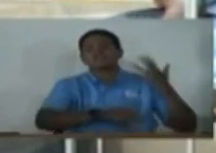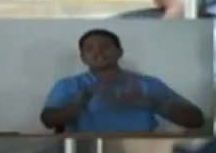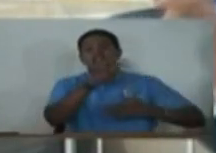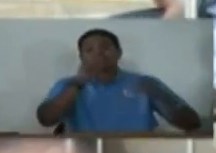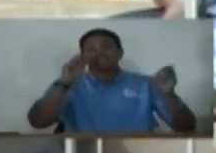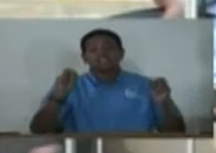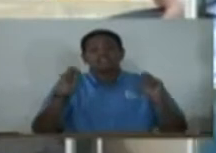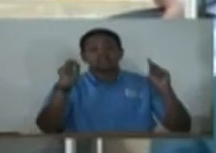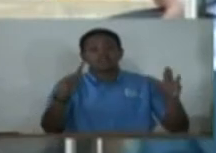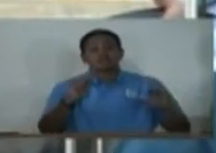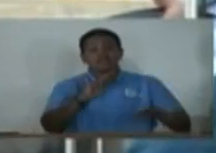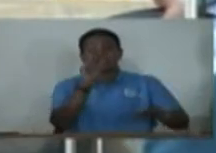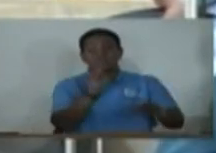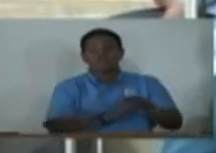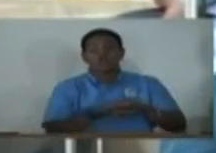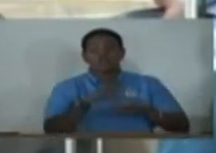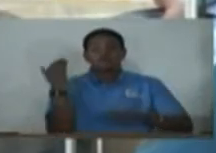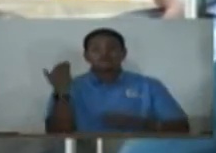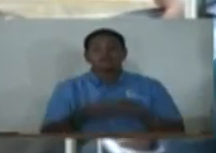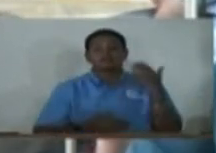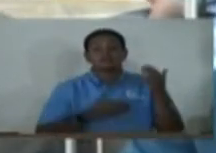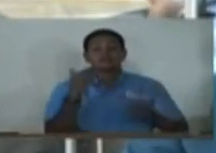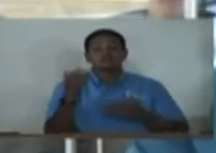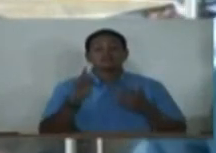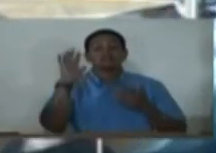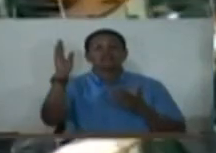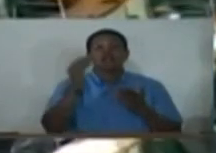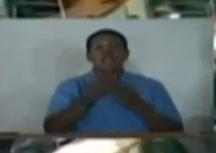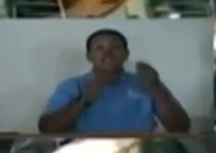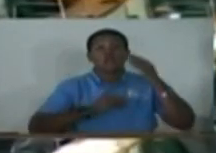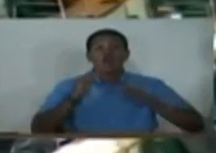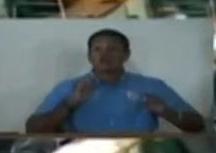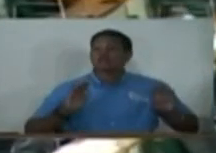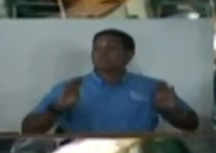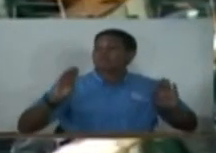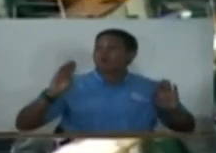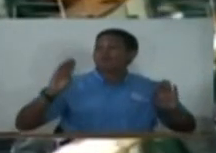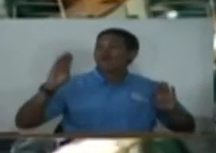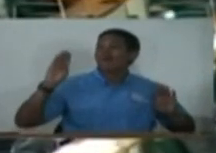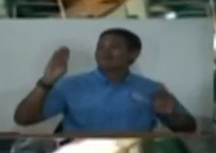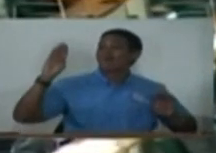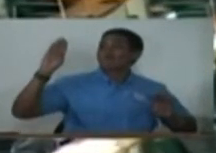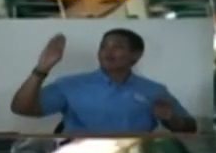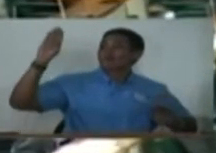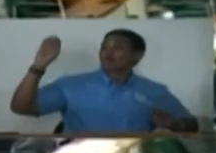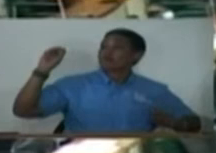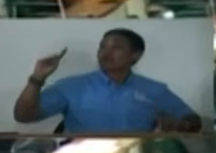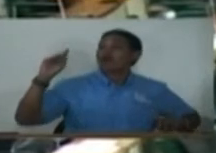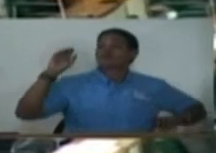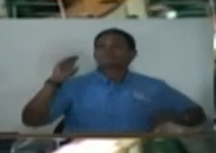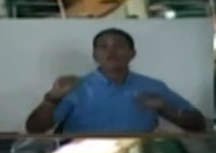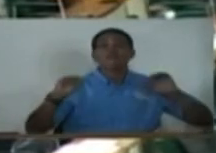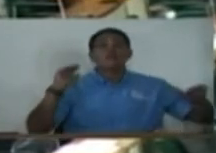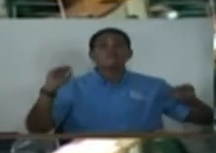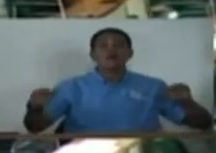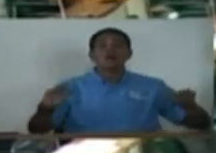returning to normal. Their economy is booming and returning to normal.